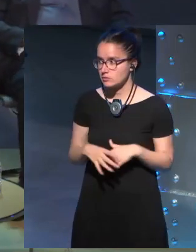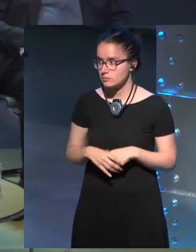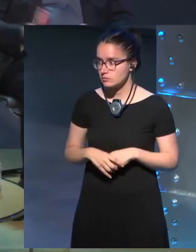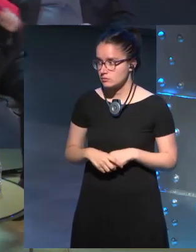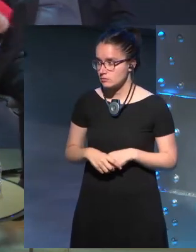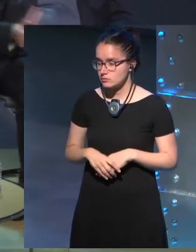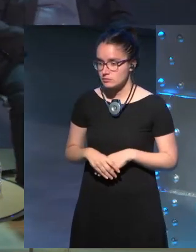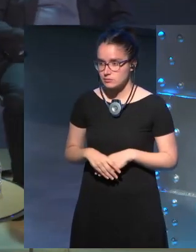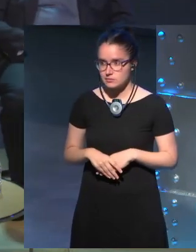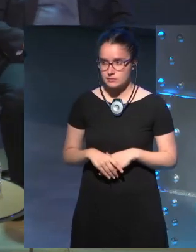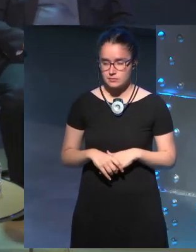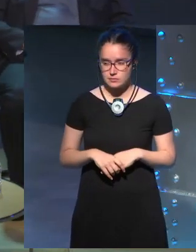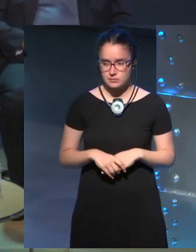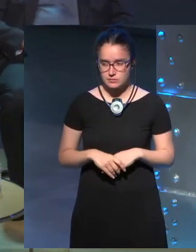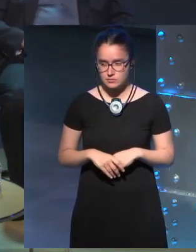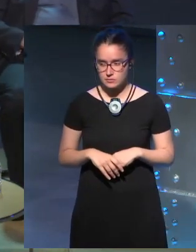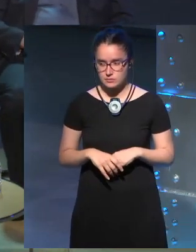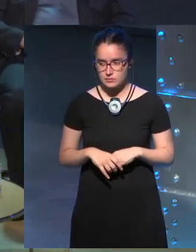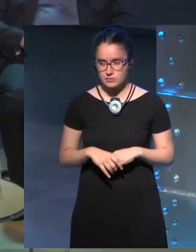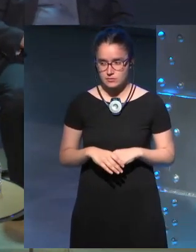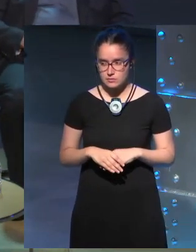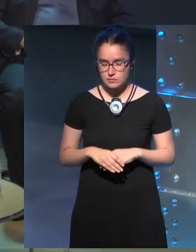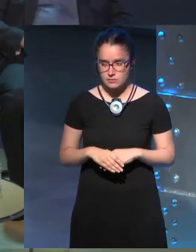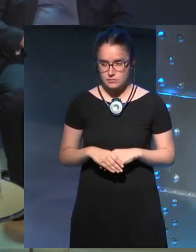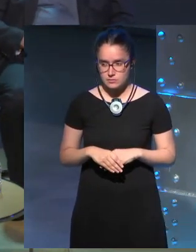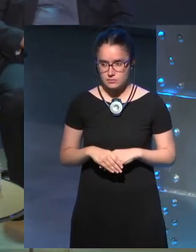we'll ask the first question.